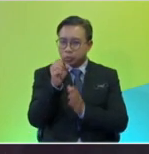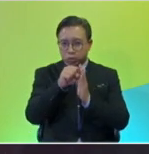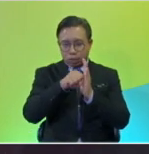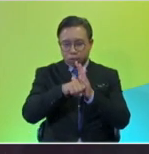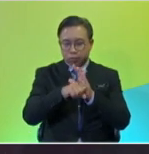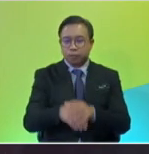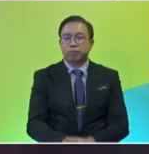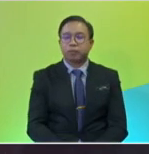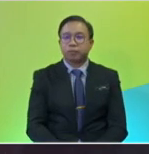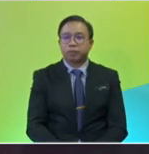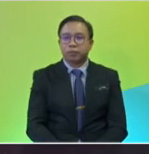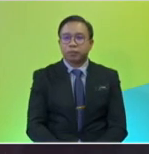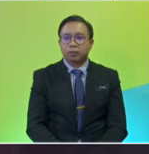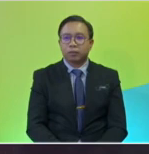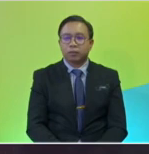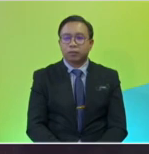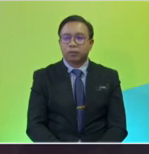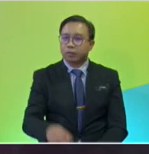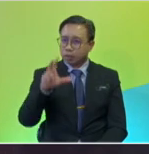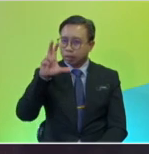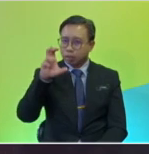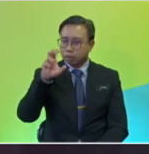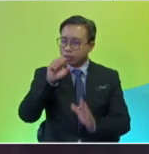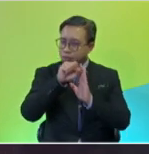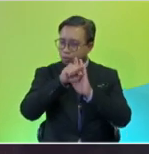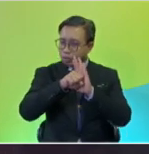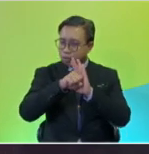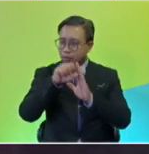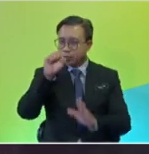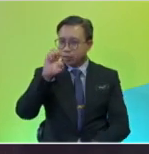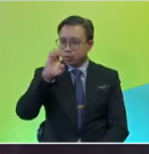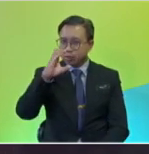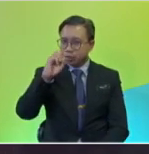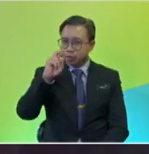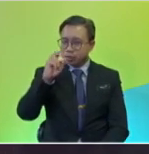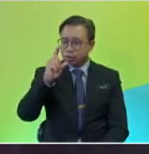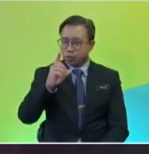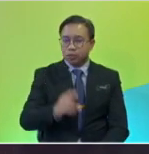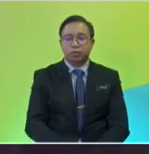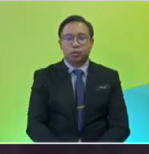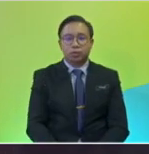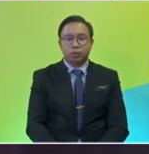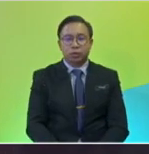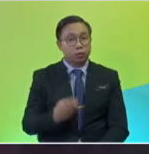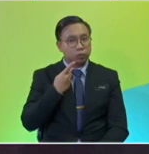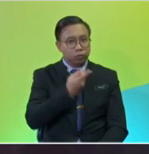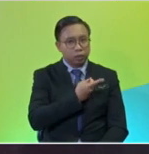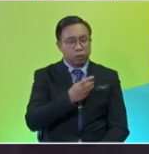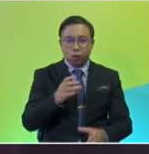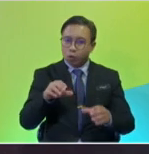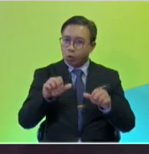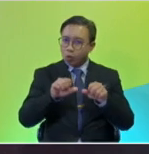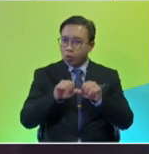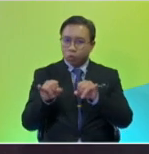Okay, okay. Okay, 30 minutes. 30 minutes, sorry. 30 seconds. Okay, maybe we can also form another sentence while they wait. Yeah.